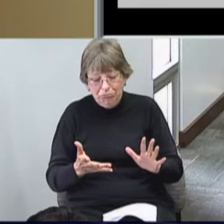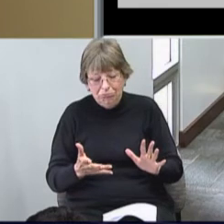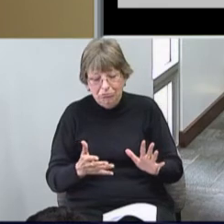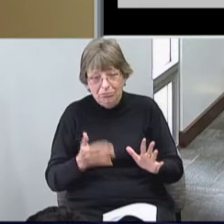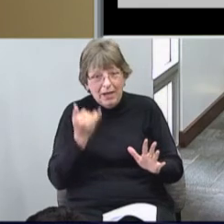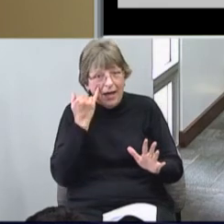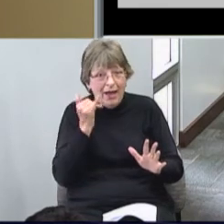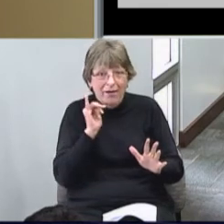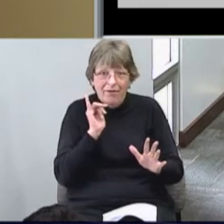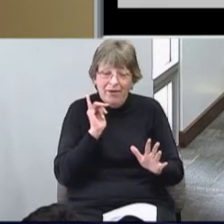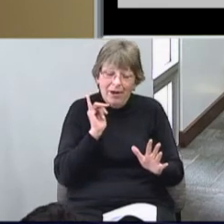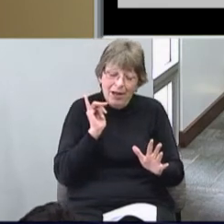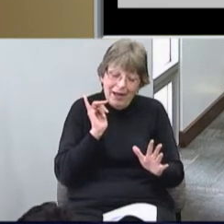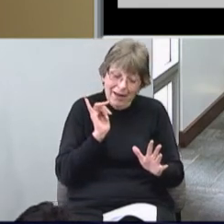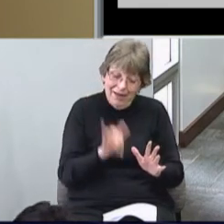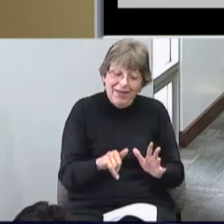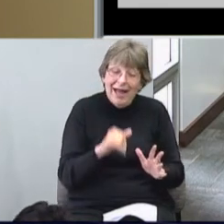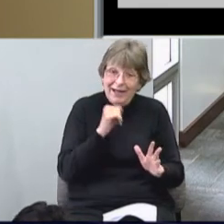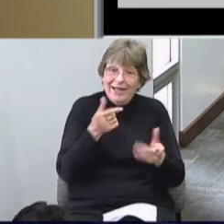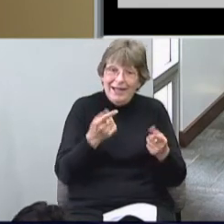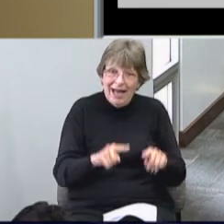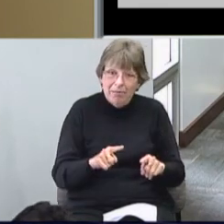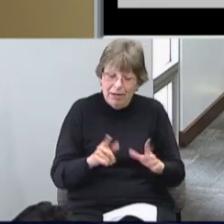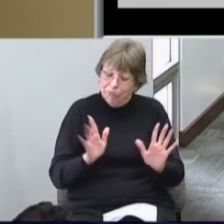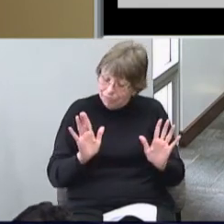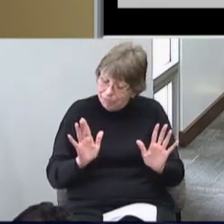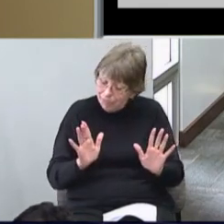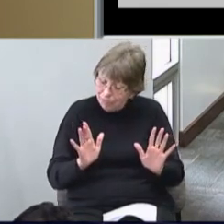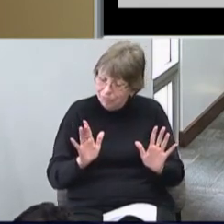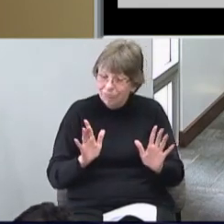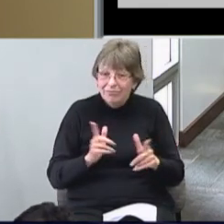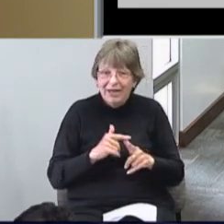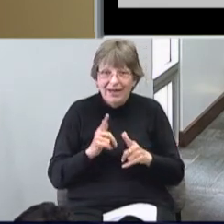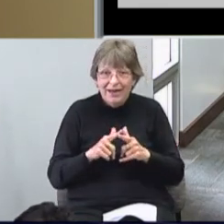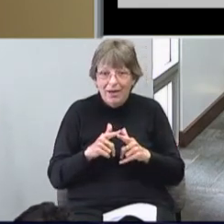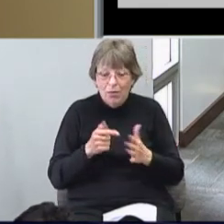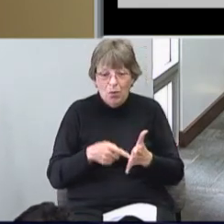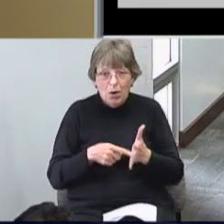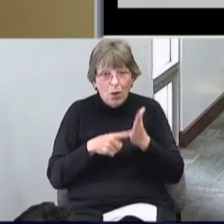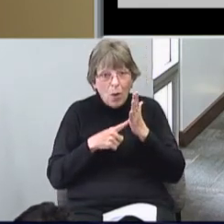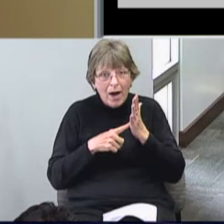are required by the state to follow the Secretary of